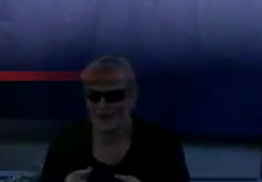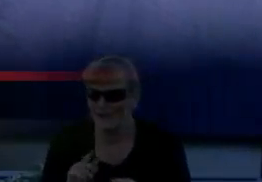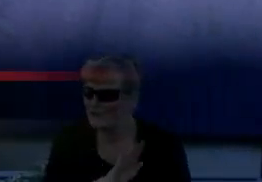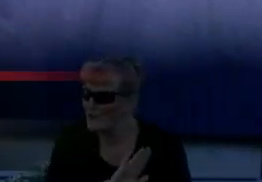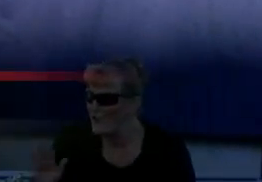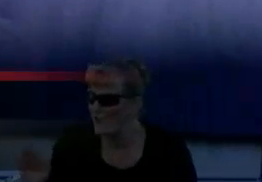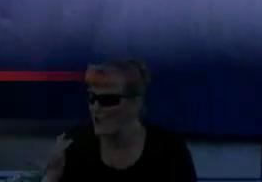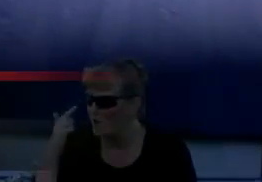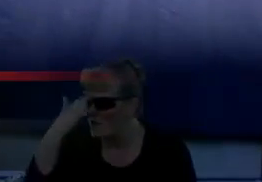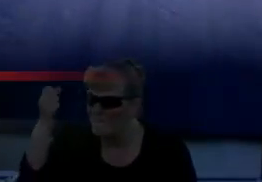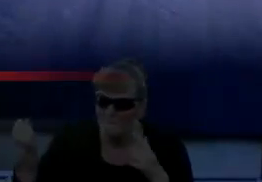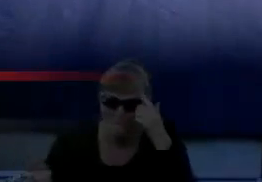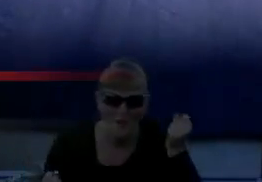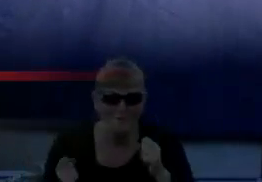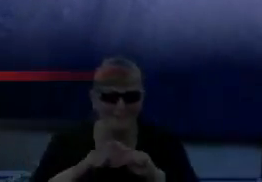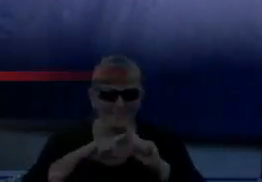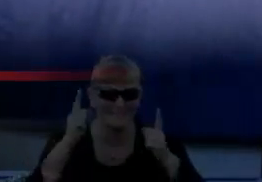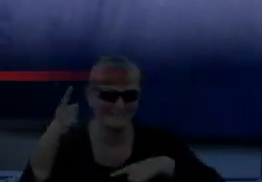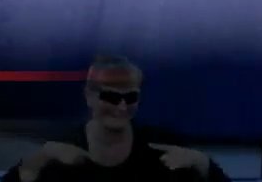will be different for every graduate.